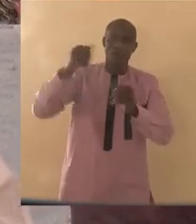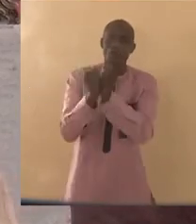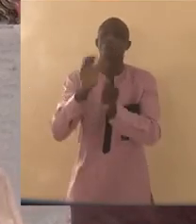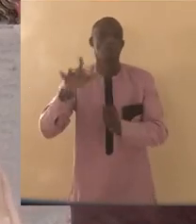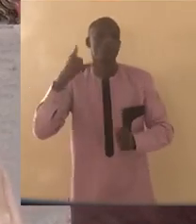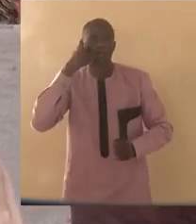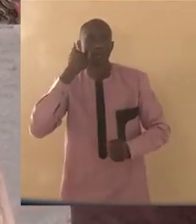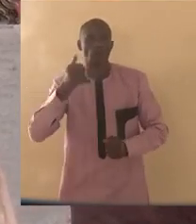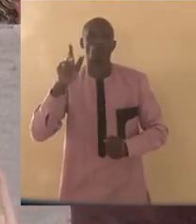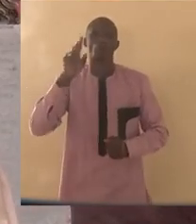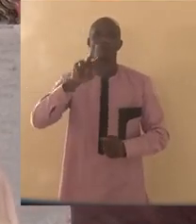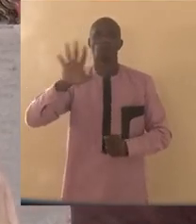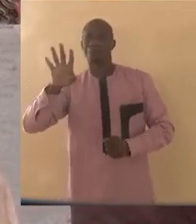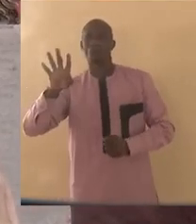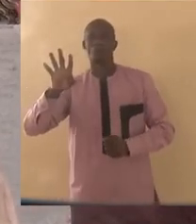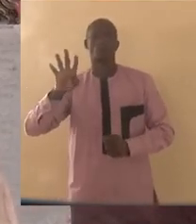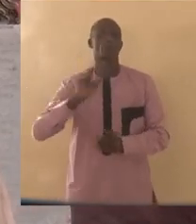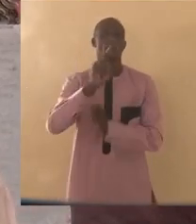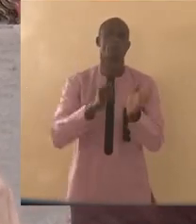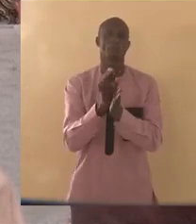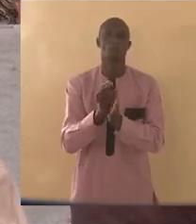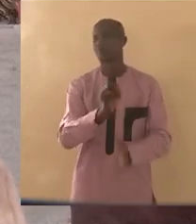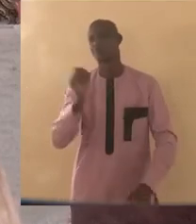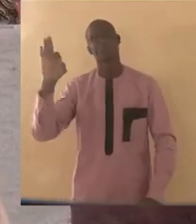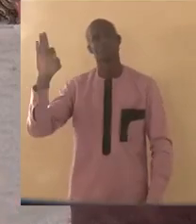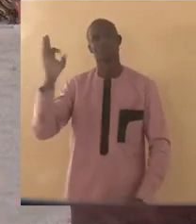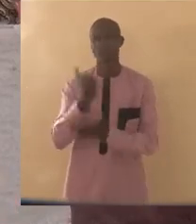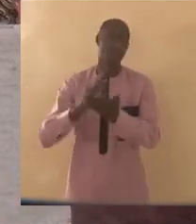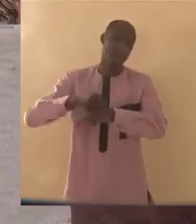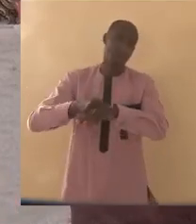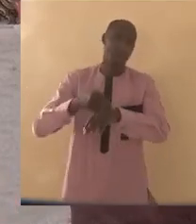your phone 24 hours. It's a period to put that thing off